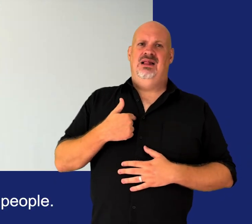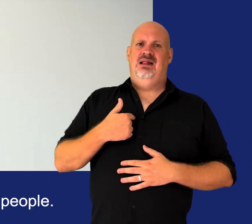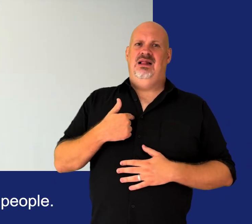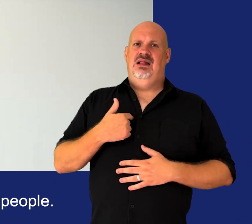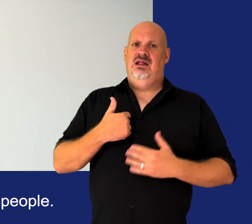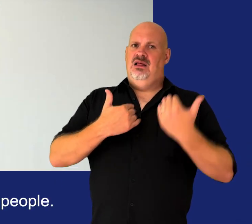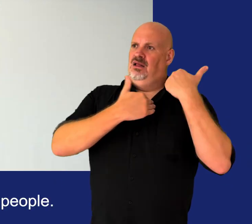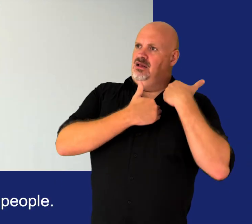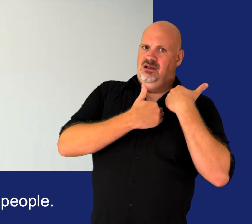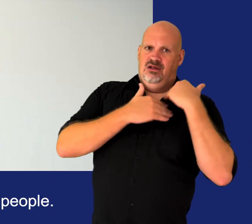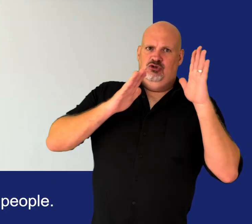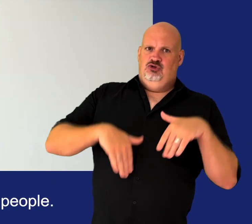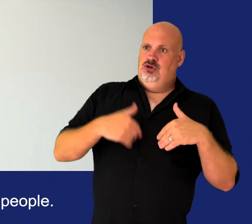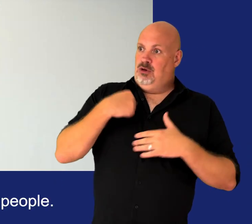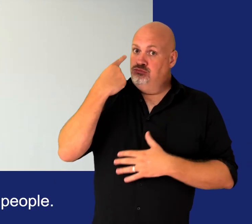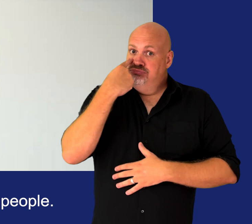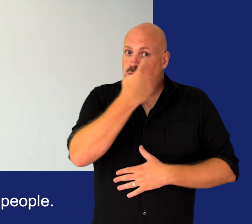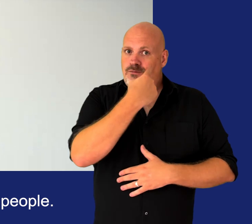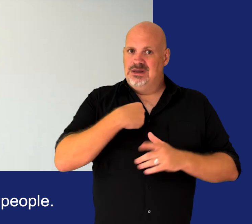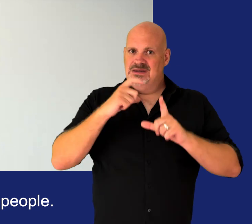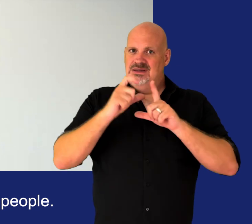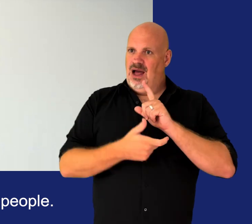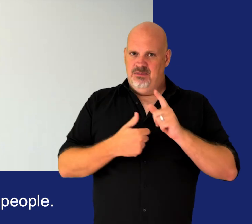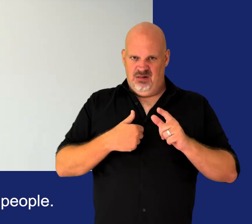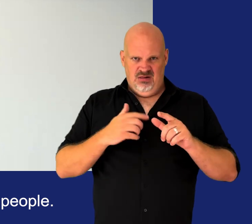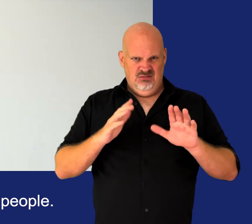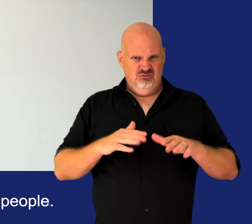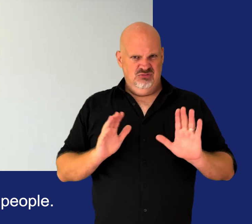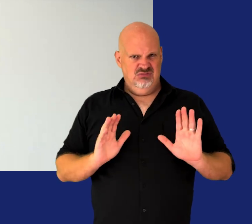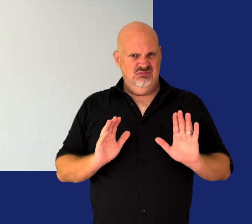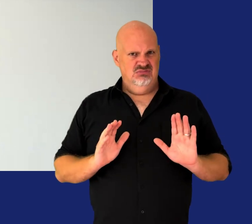be on me to prove my disability to people.